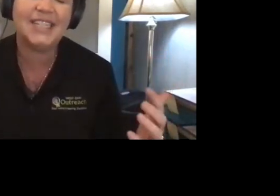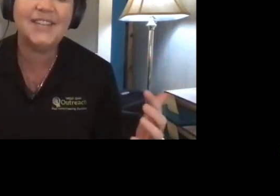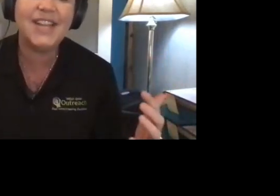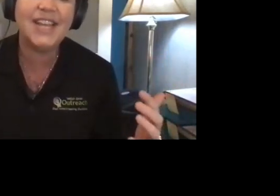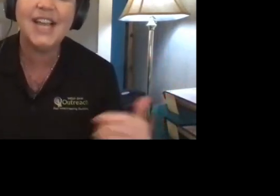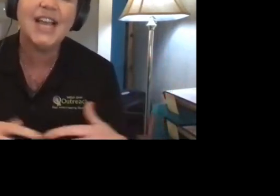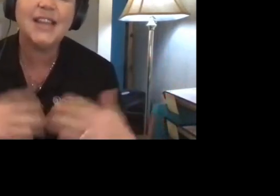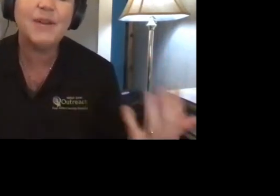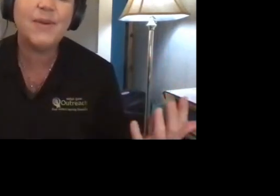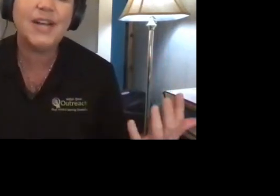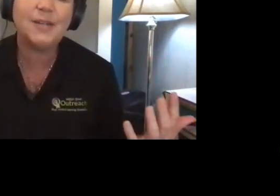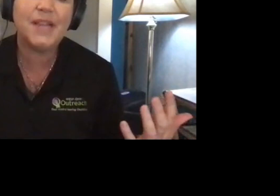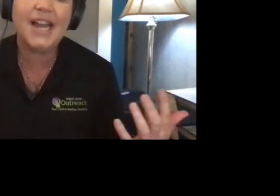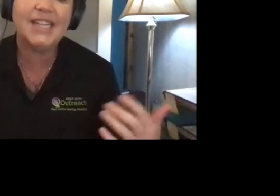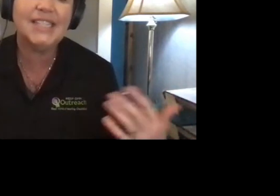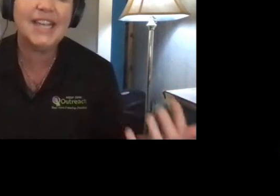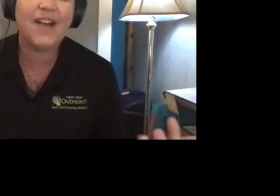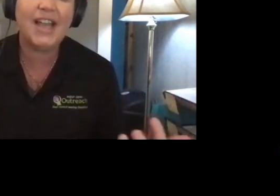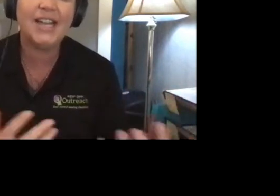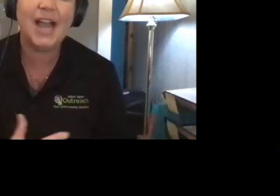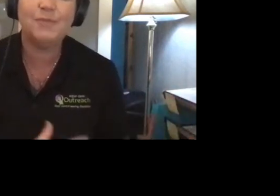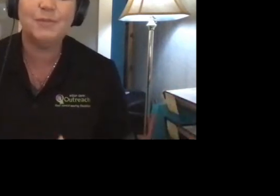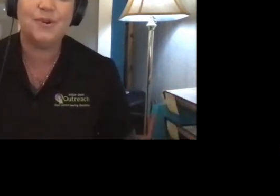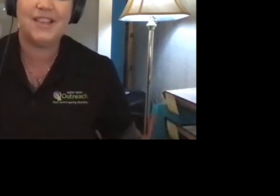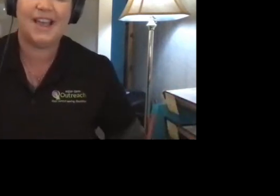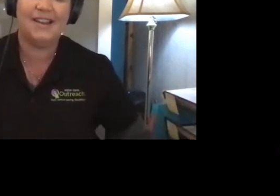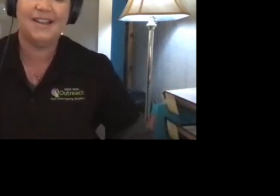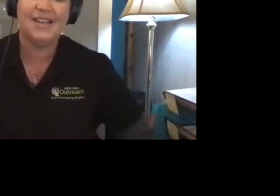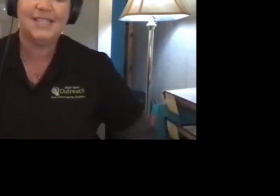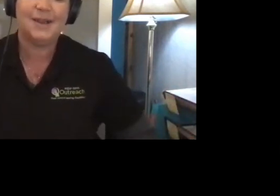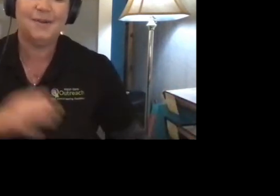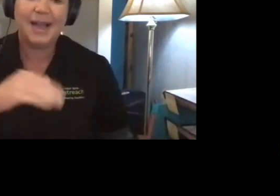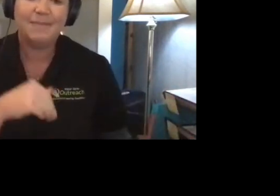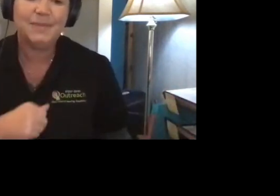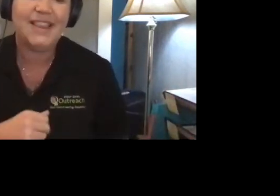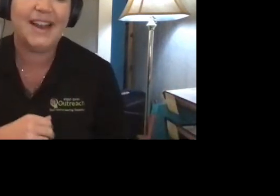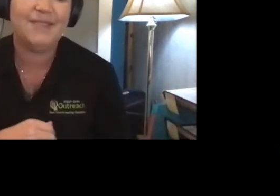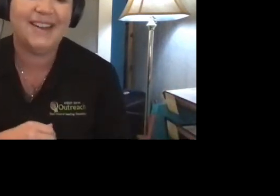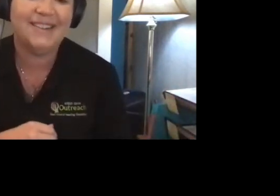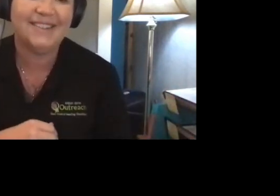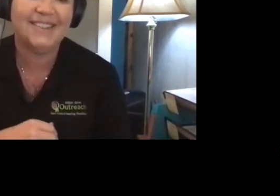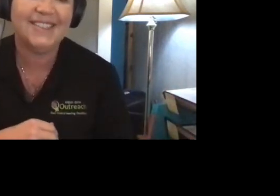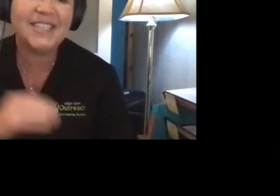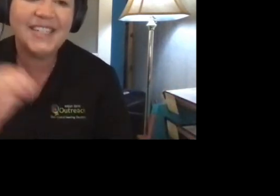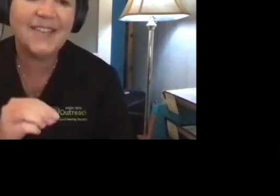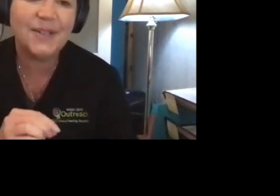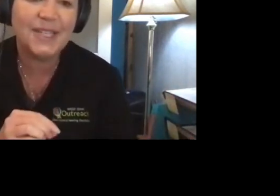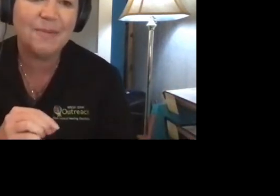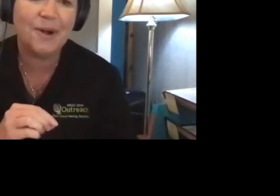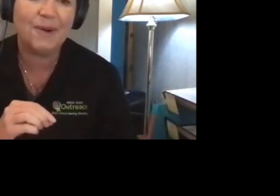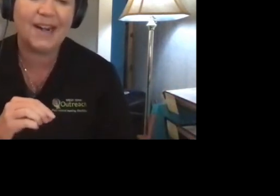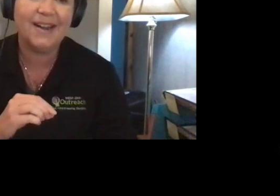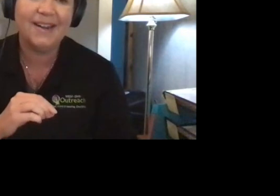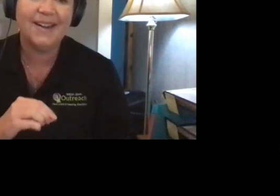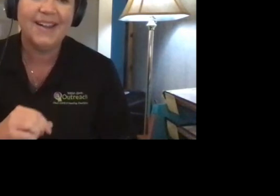in an activity. Let me know what you guys are planning and see if I can help support that. So I'm just putting that out there just to give you a little